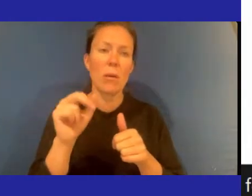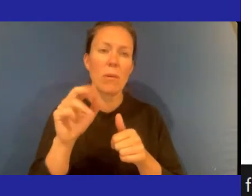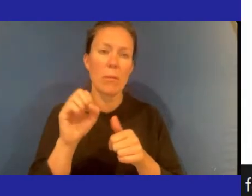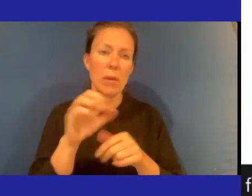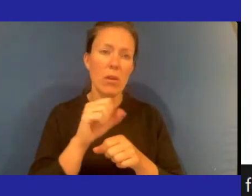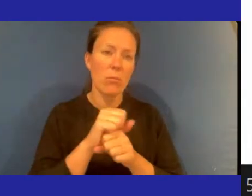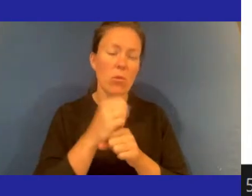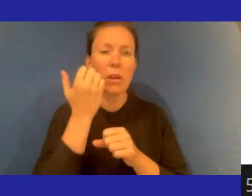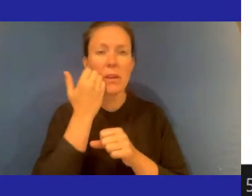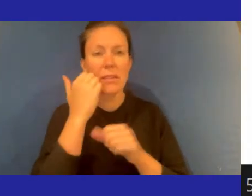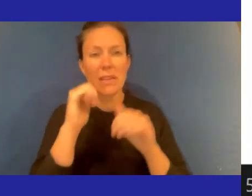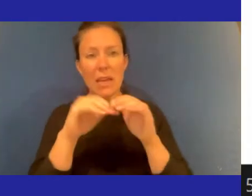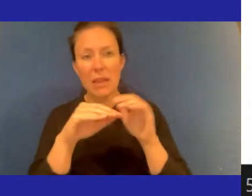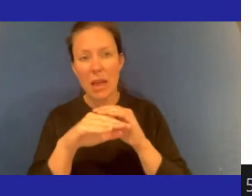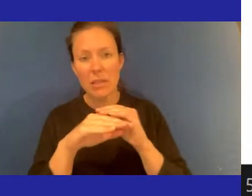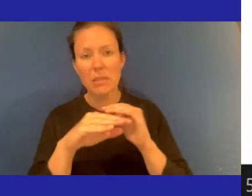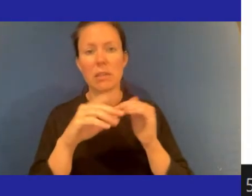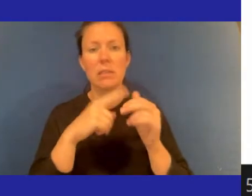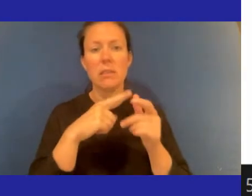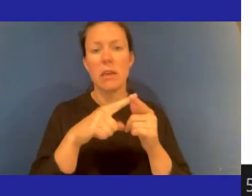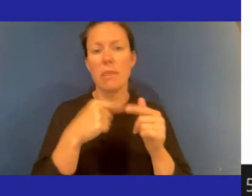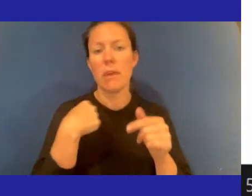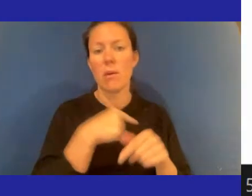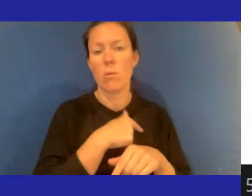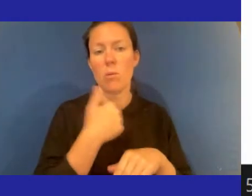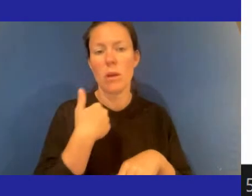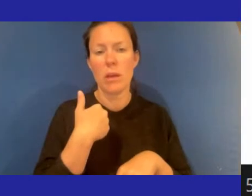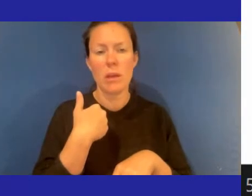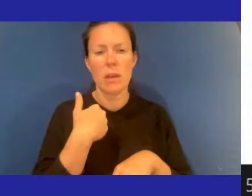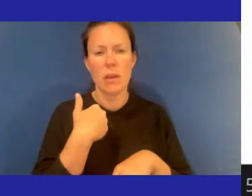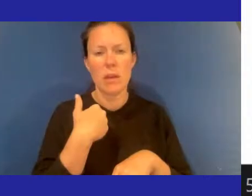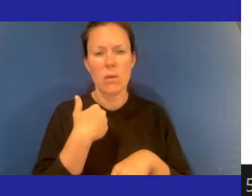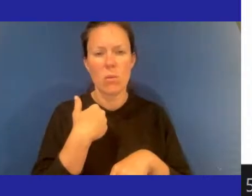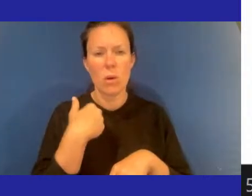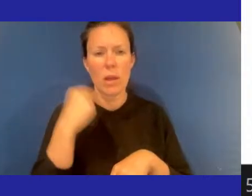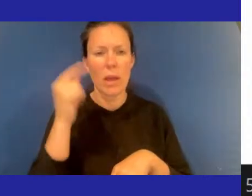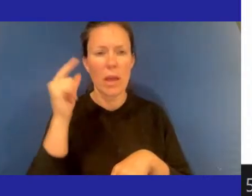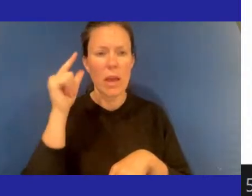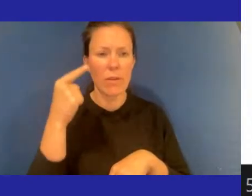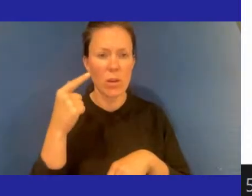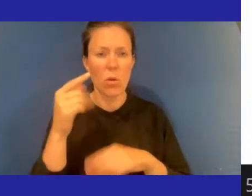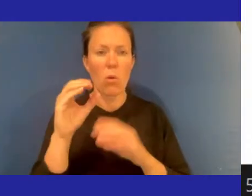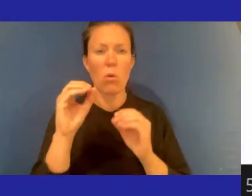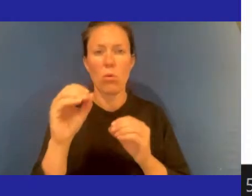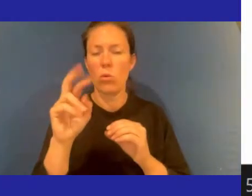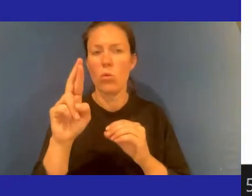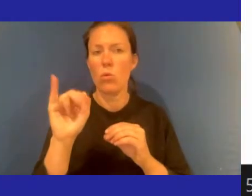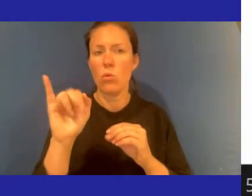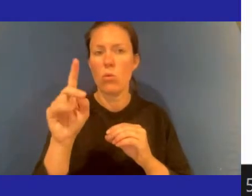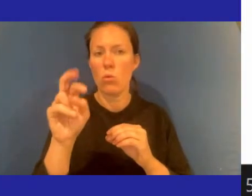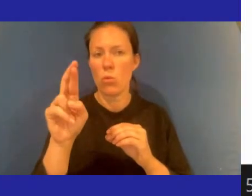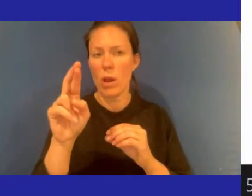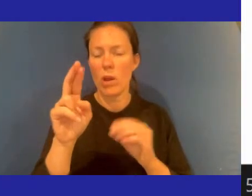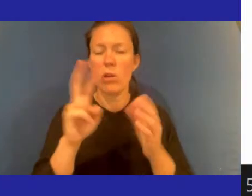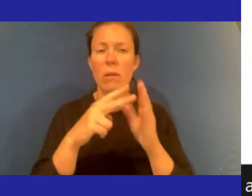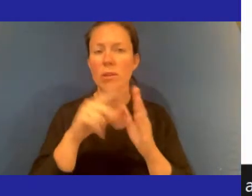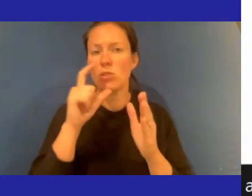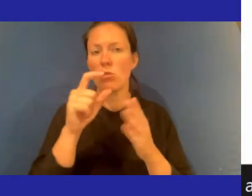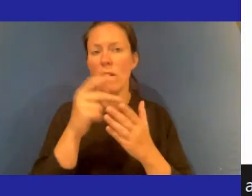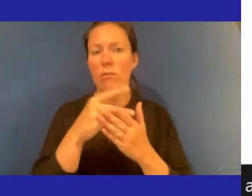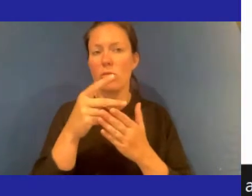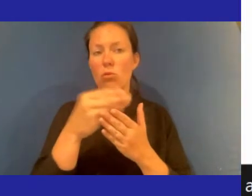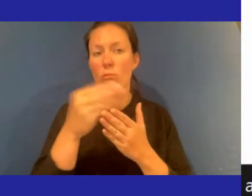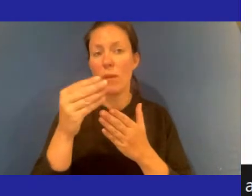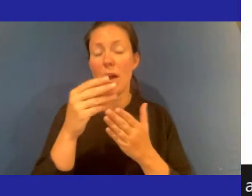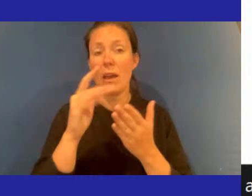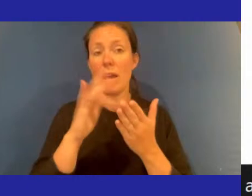access. And then we have a gold no rider where you don't have to purchase a pharmacy rider, but still